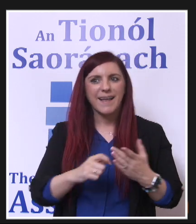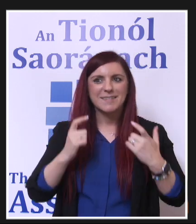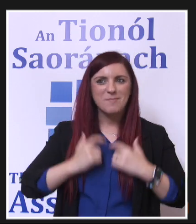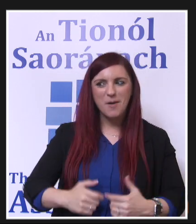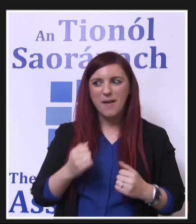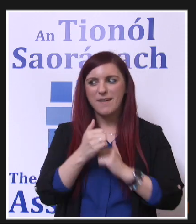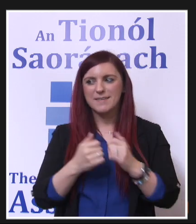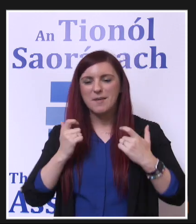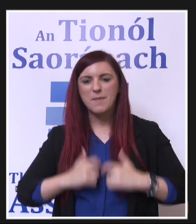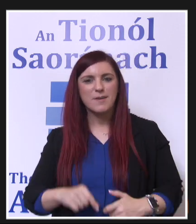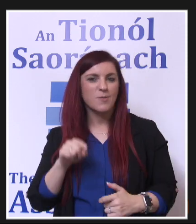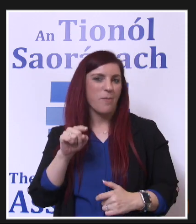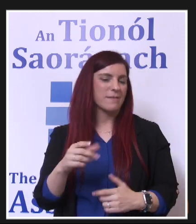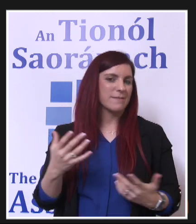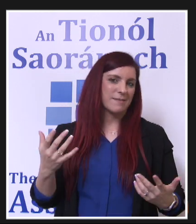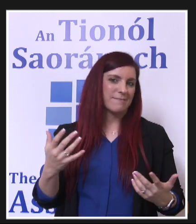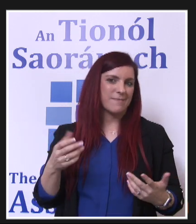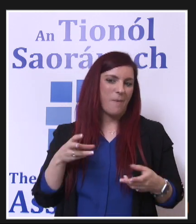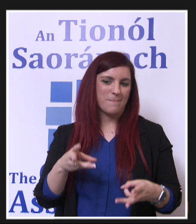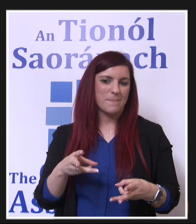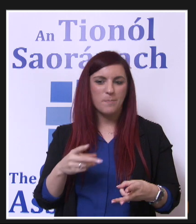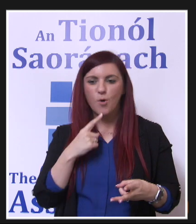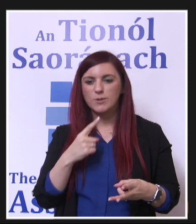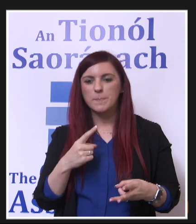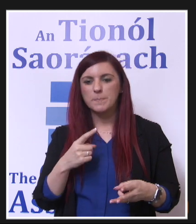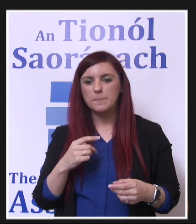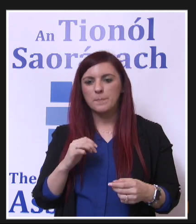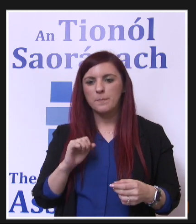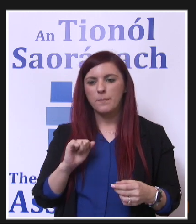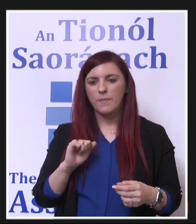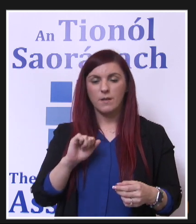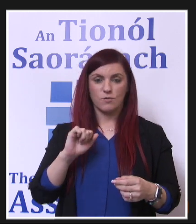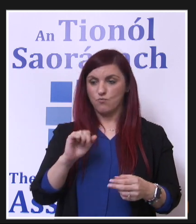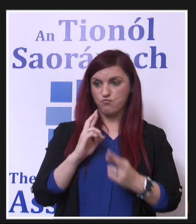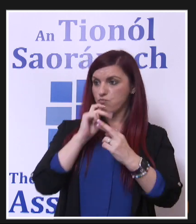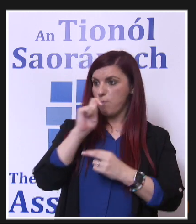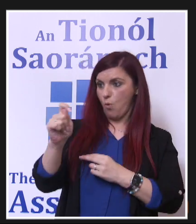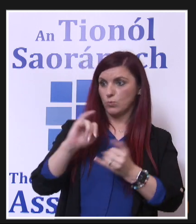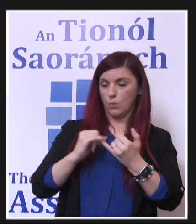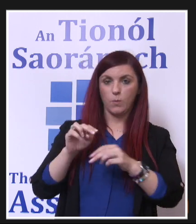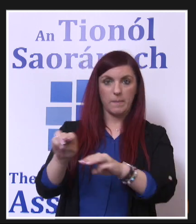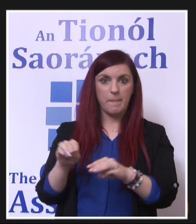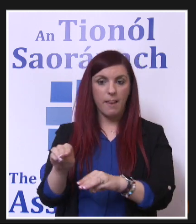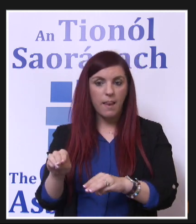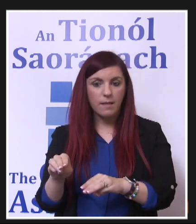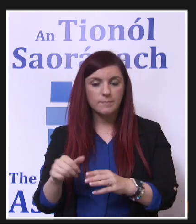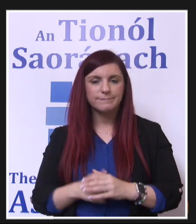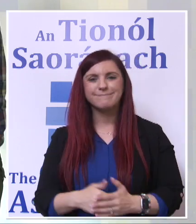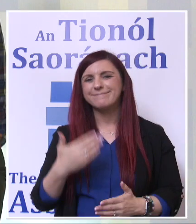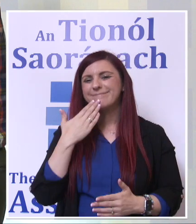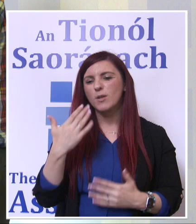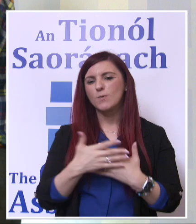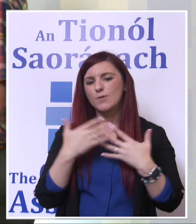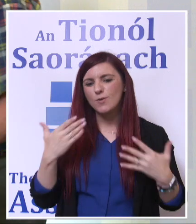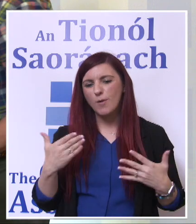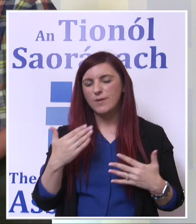I don't consider that to be the same. But you're answerable to the people, and that's the way it should be. Thank you so much, Larry.